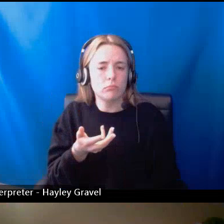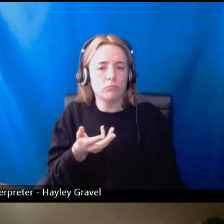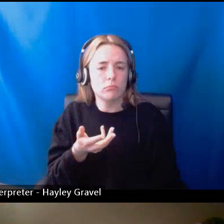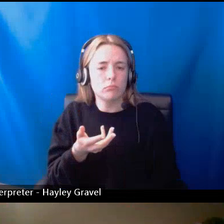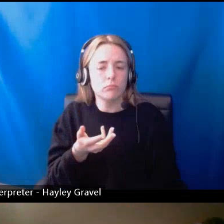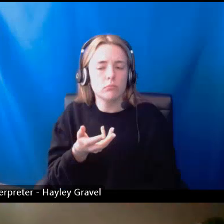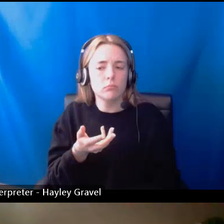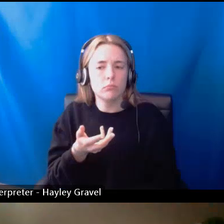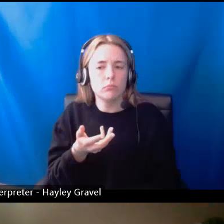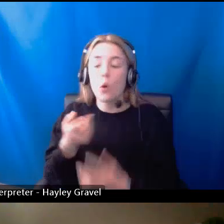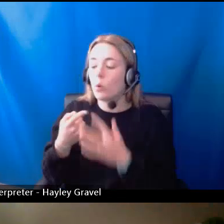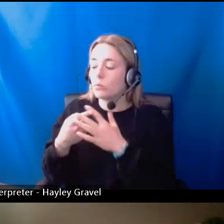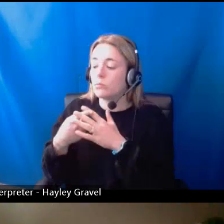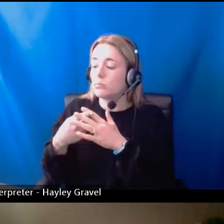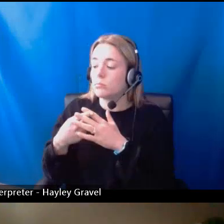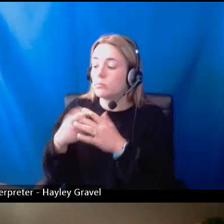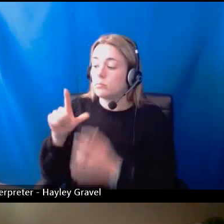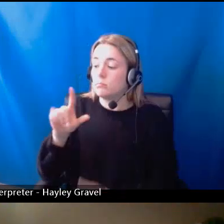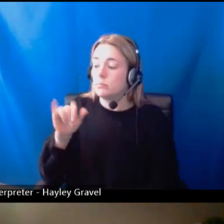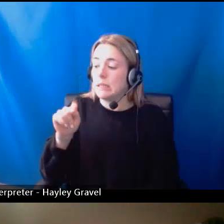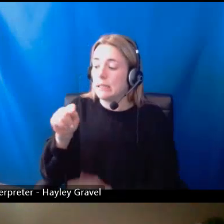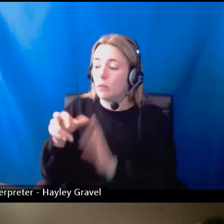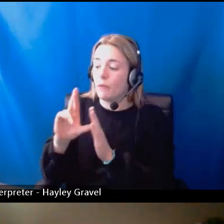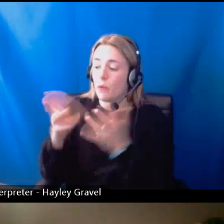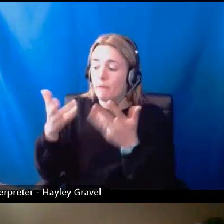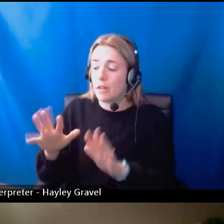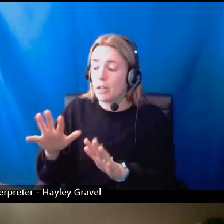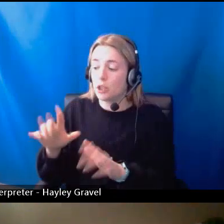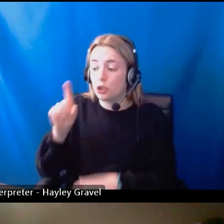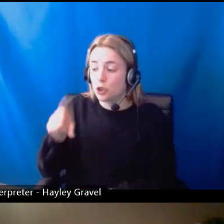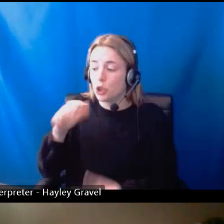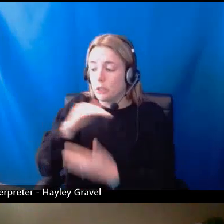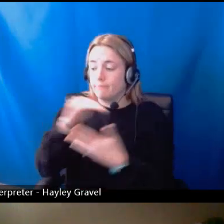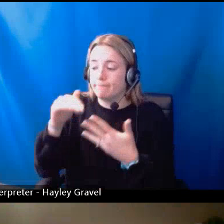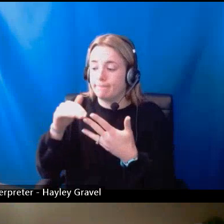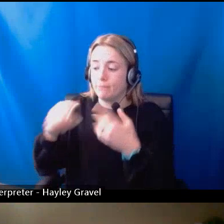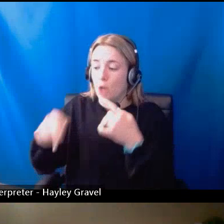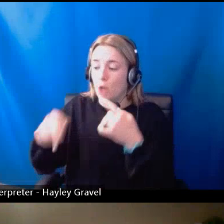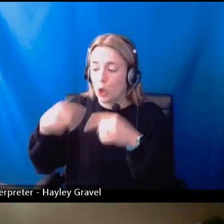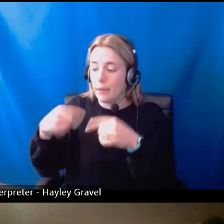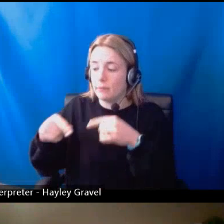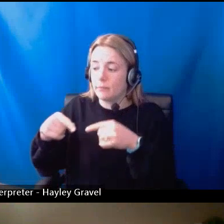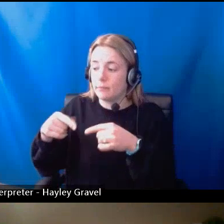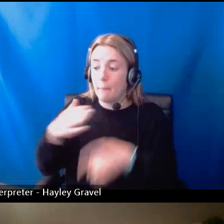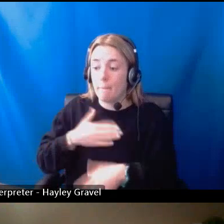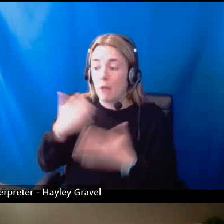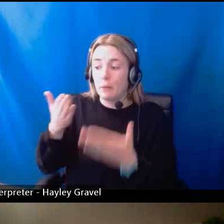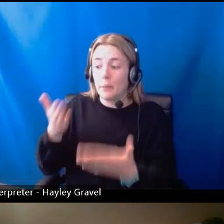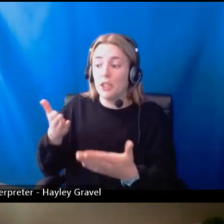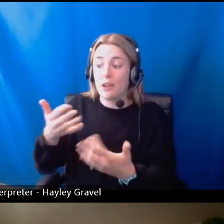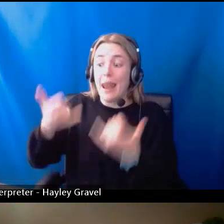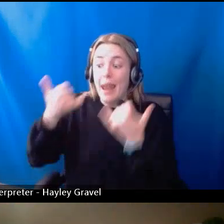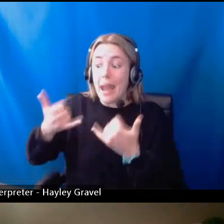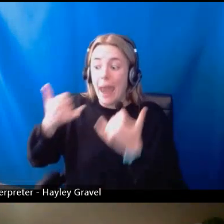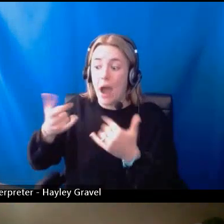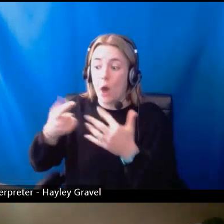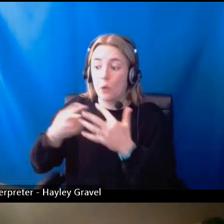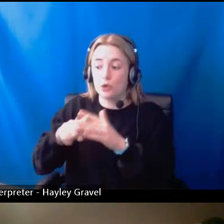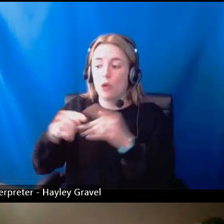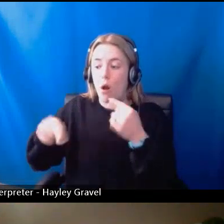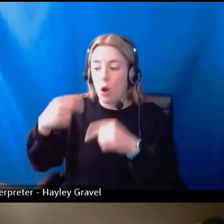I would start working on your argument. I would start working on your argument section of the paper. Now. Yeah, that's the last thing I heard. Yep. Yeah, that's